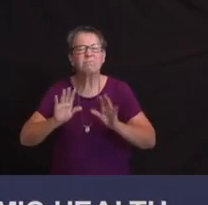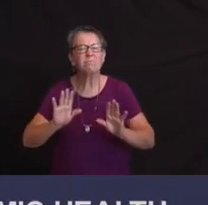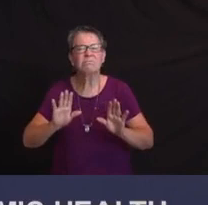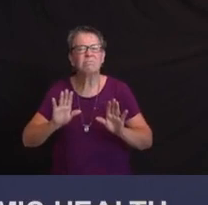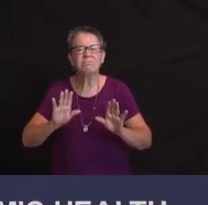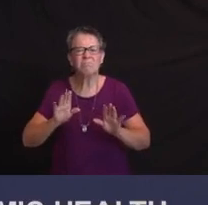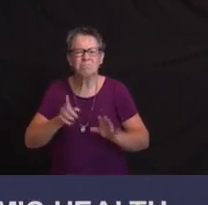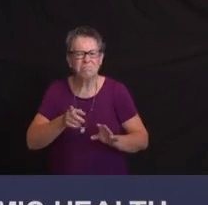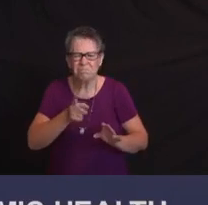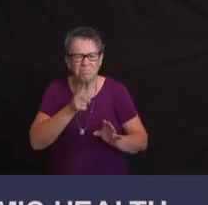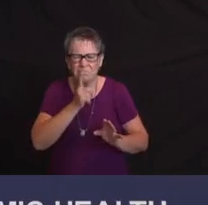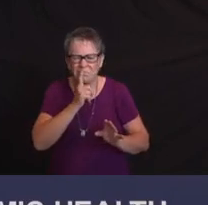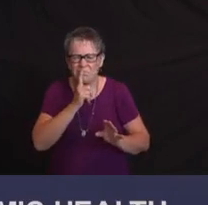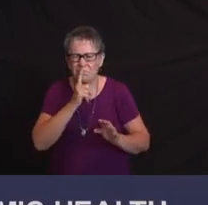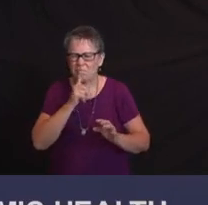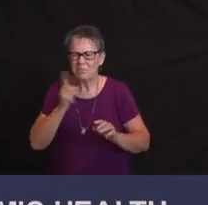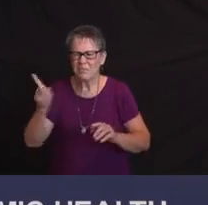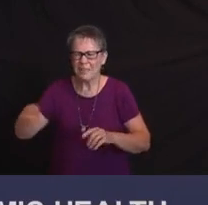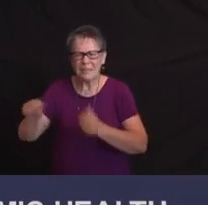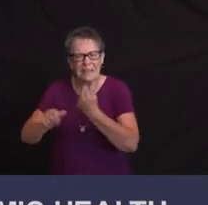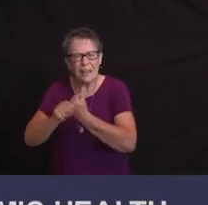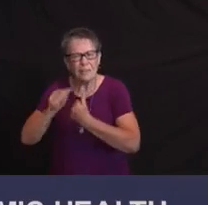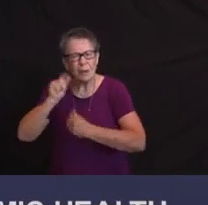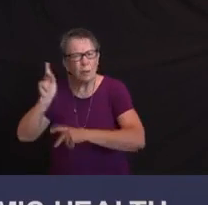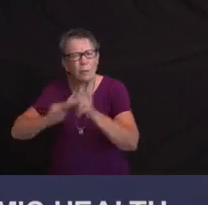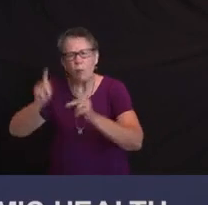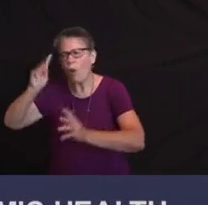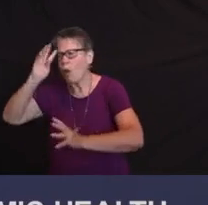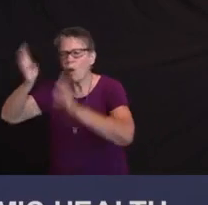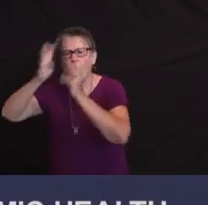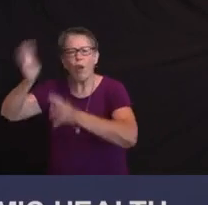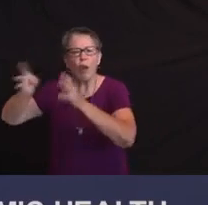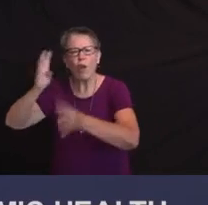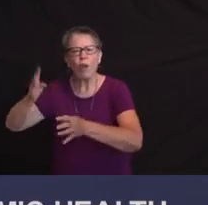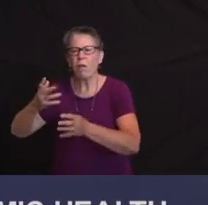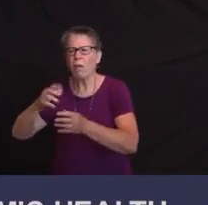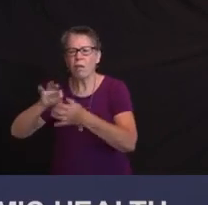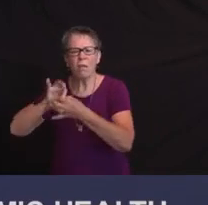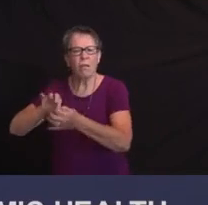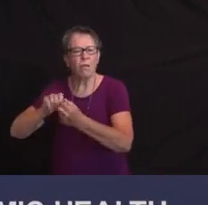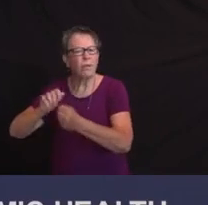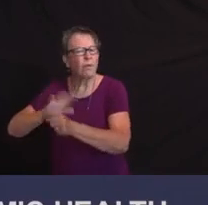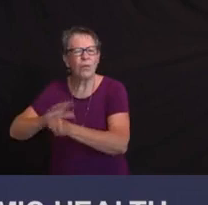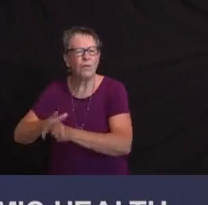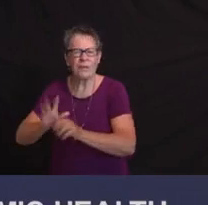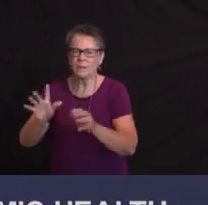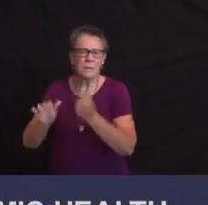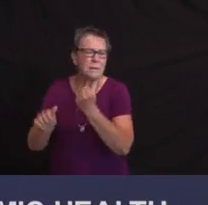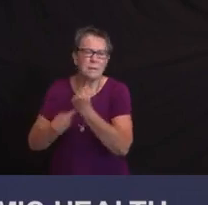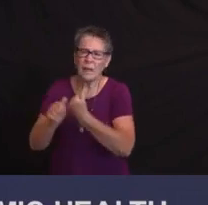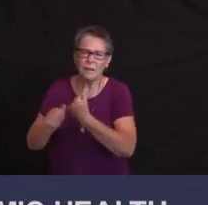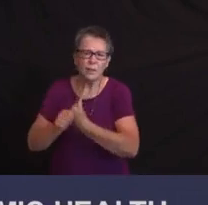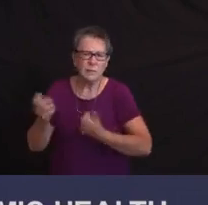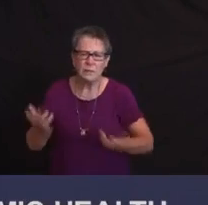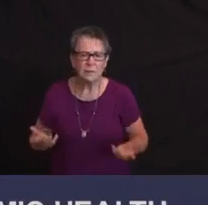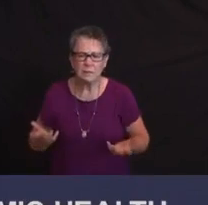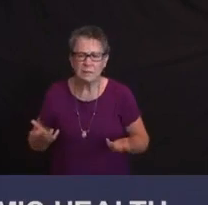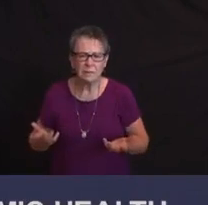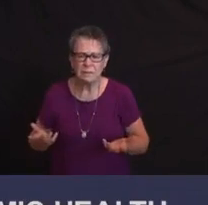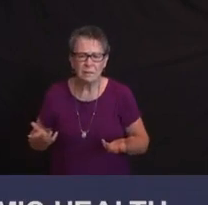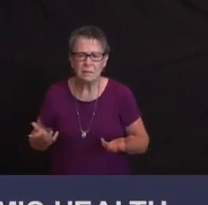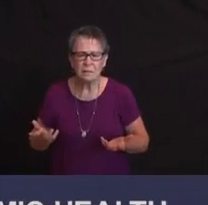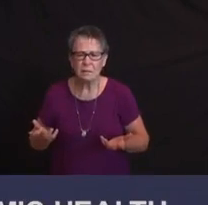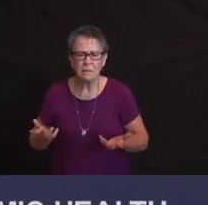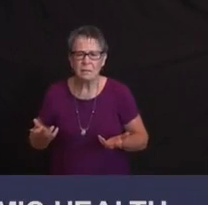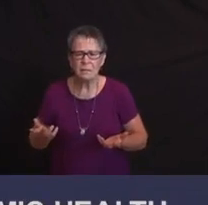risk. The answer is no on that front, and I know you said this with respect, and I don't doubt